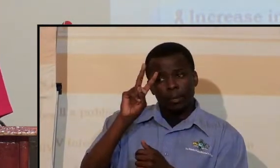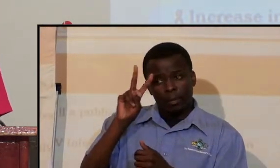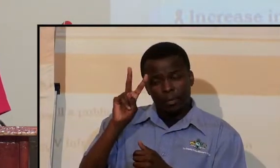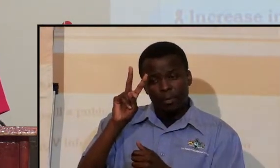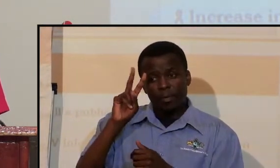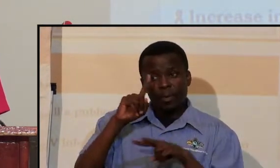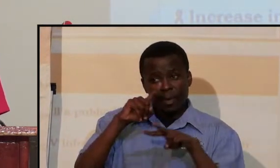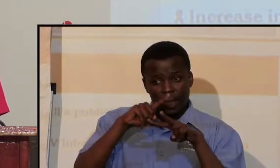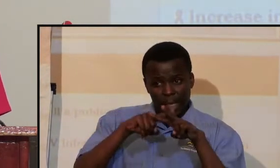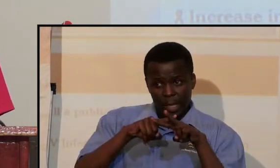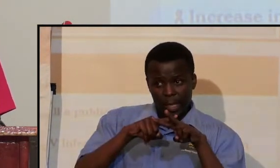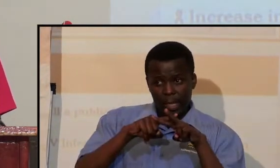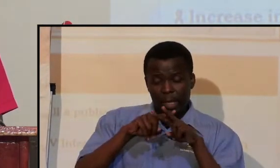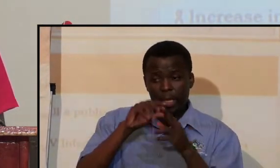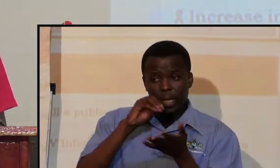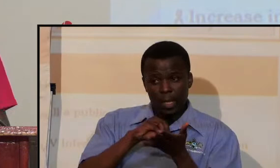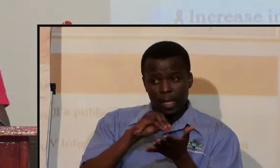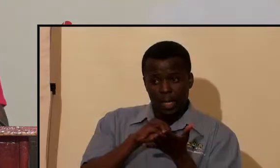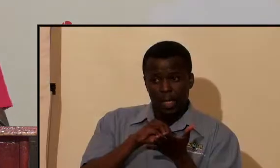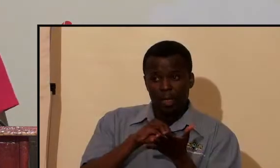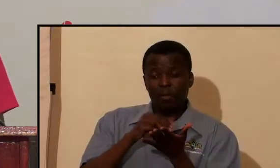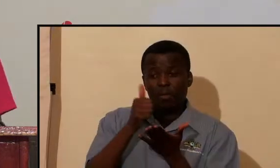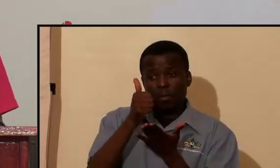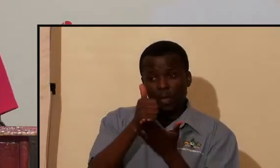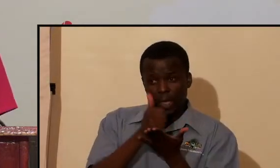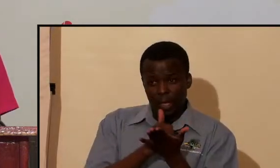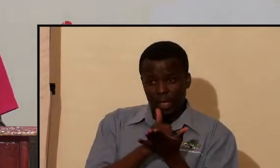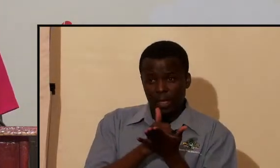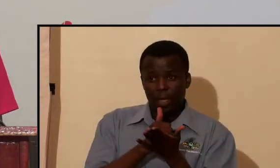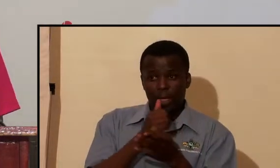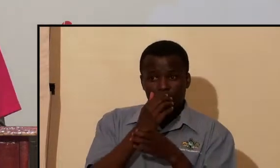National Development Agenda. So I will take